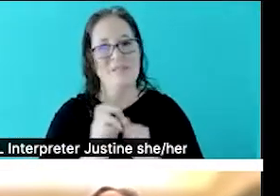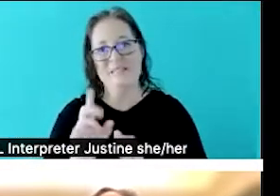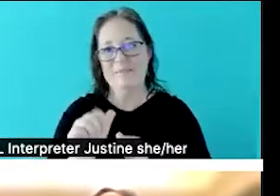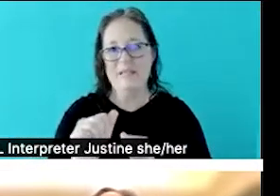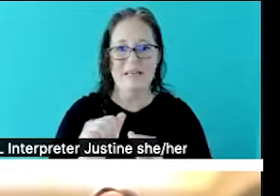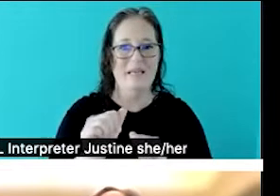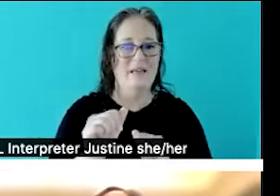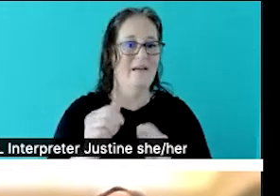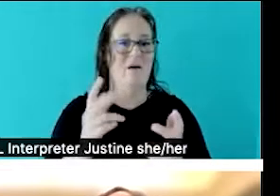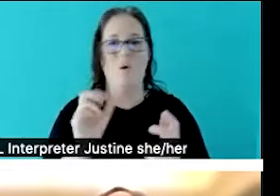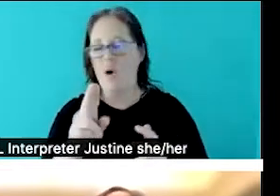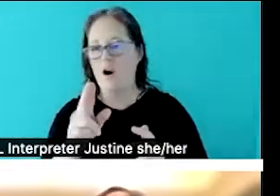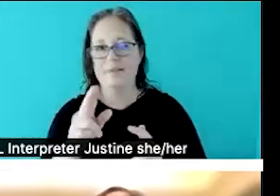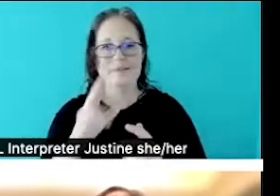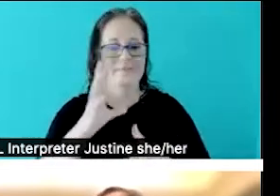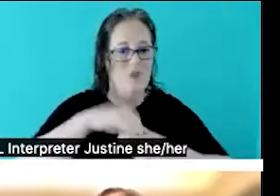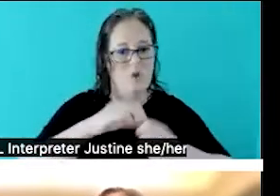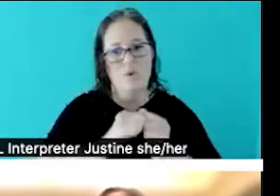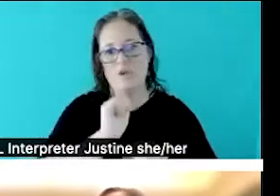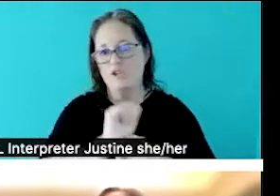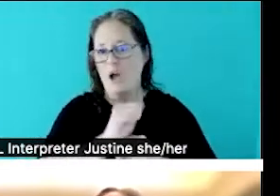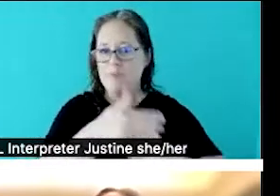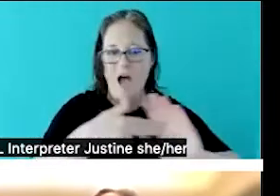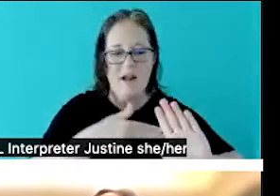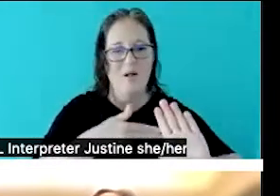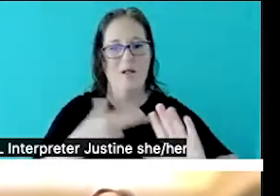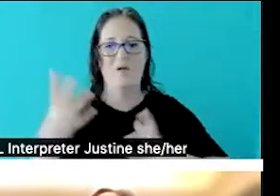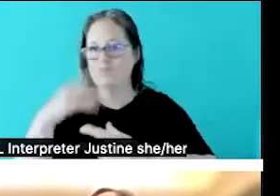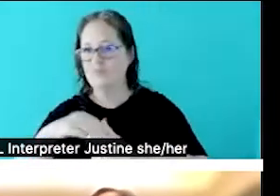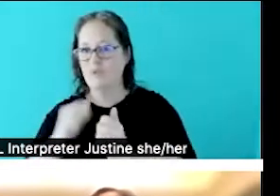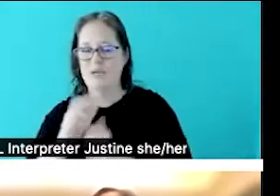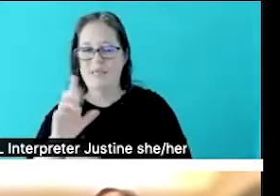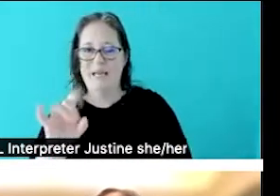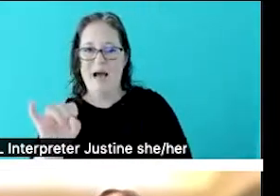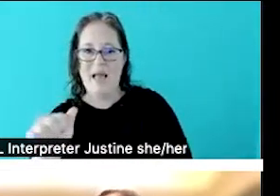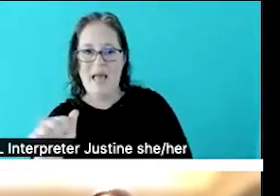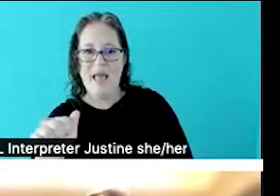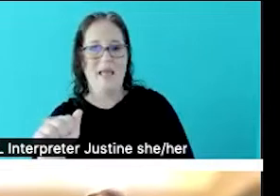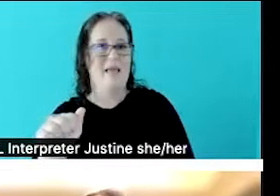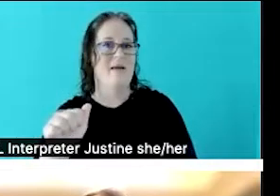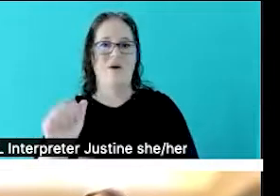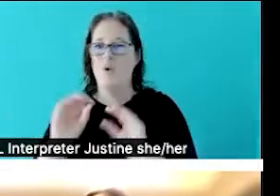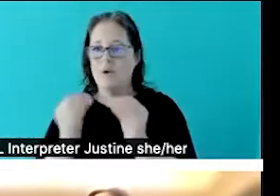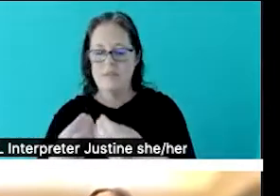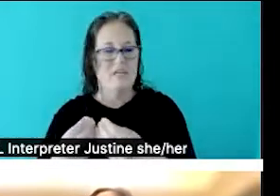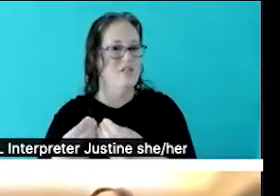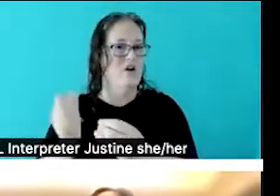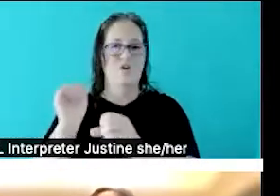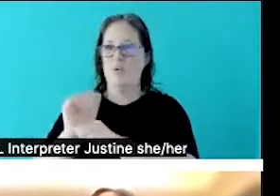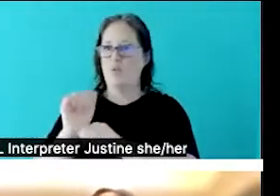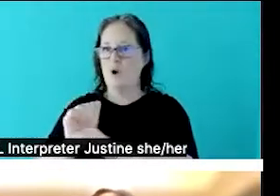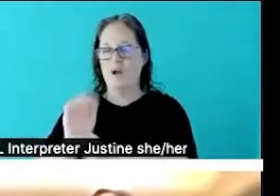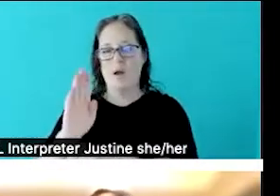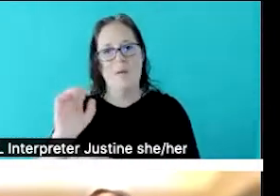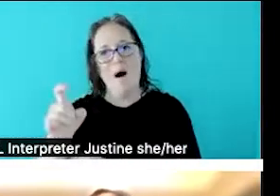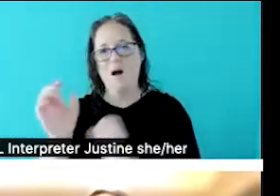title, you are part of a DEIA organization, you work in outreach and education, box office, visitor